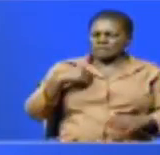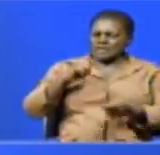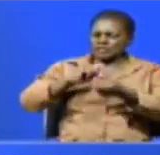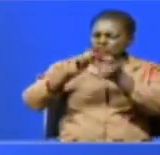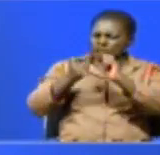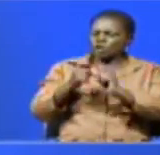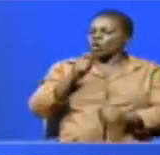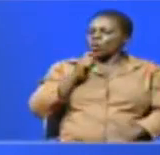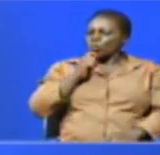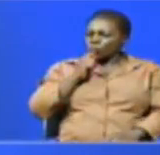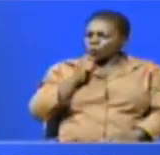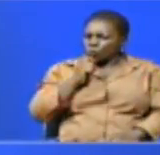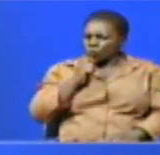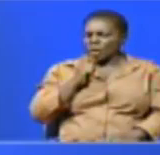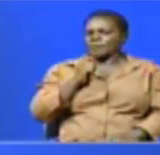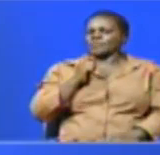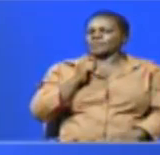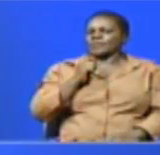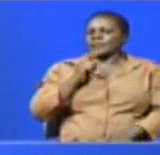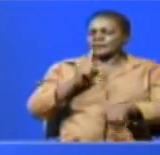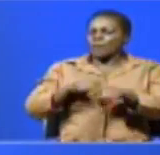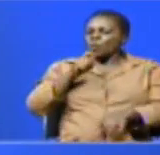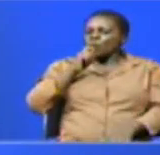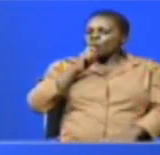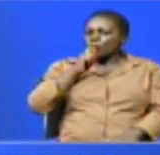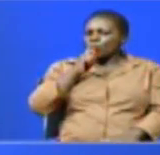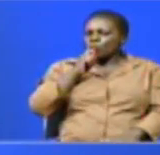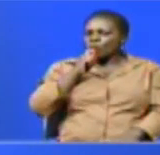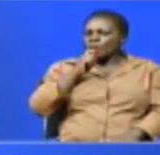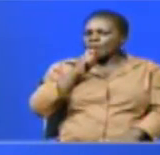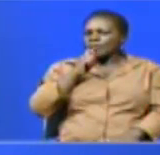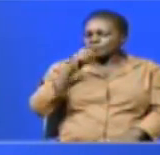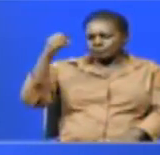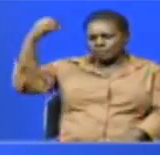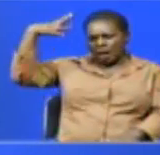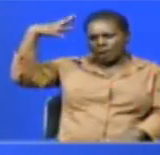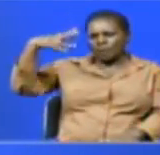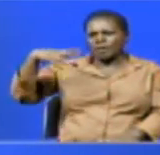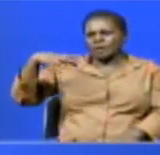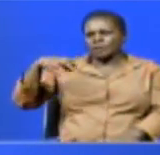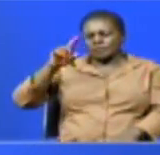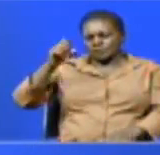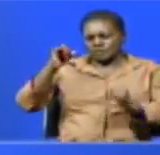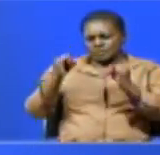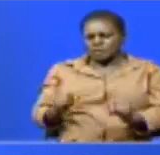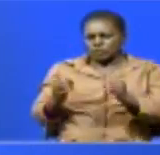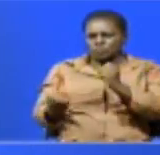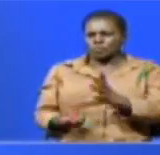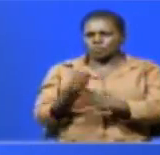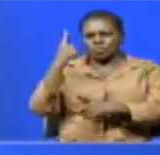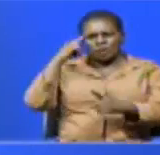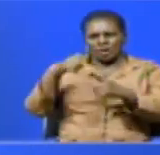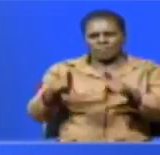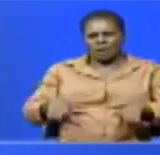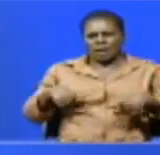nikaifanya ikue ya wizarding. So as you wizo, inawaka. He says this new invention is meant to make